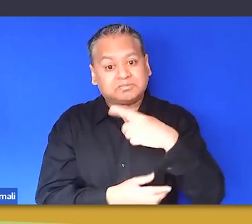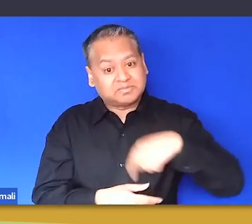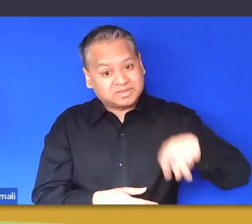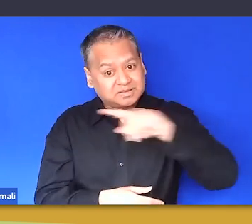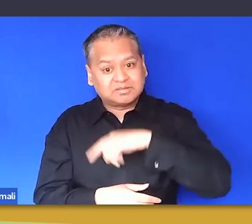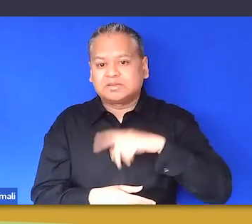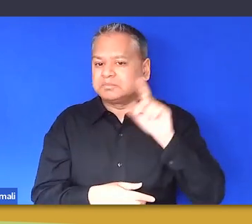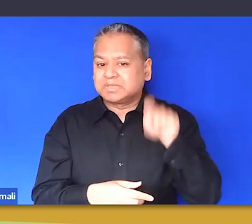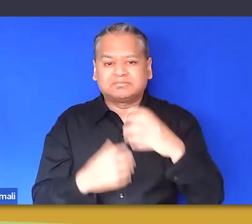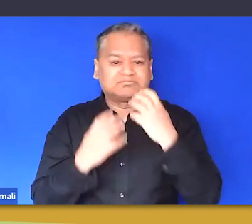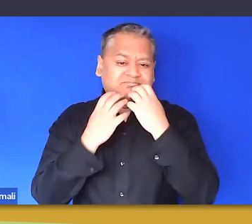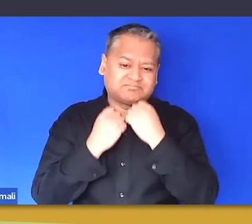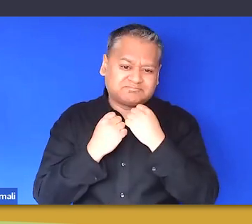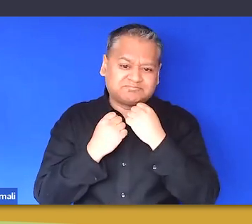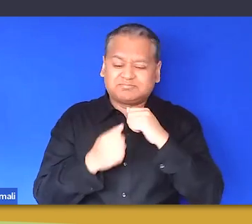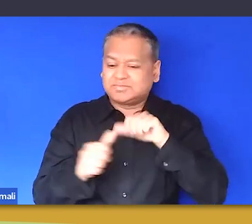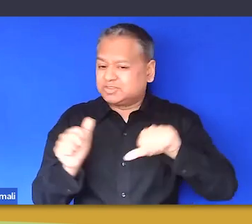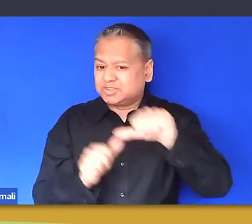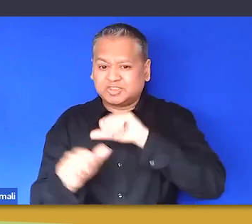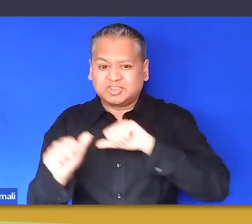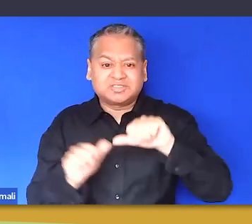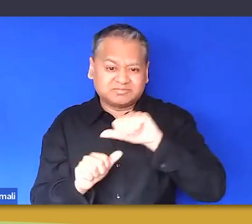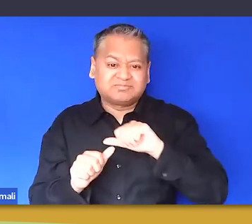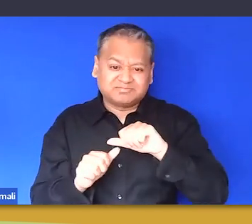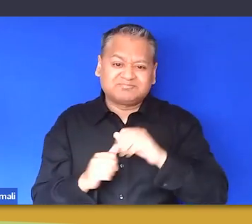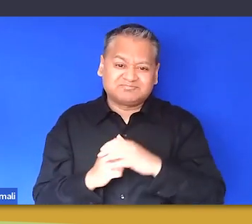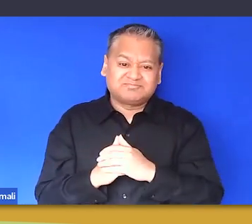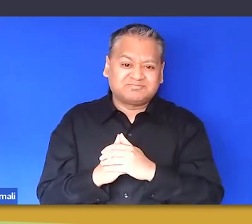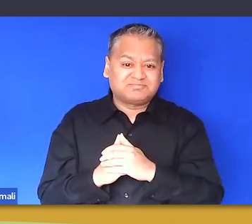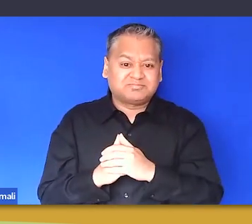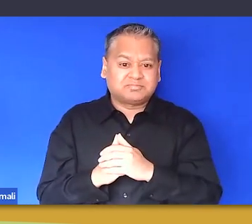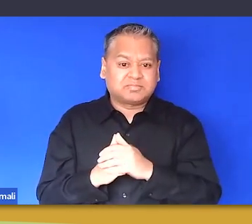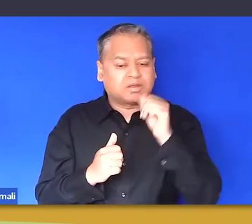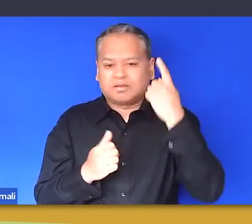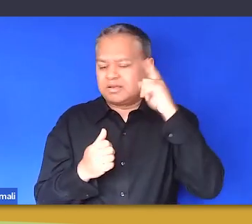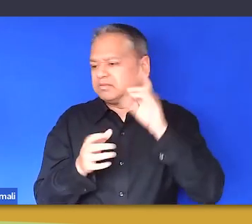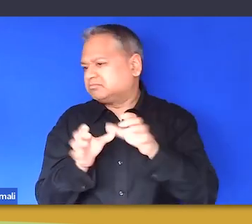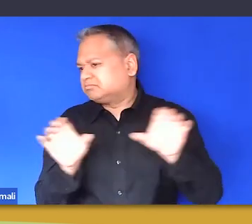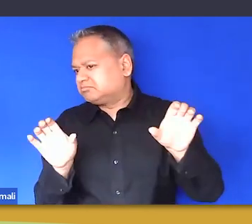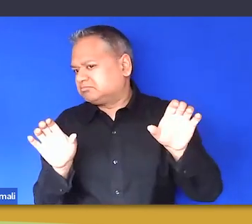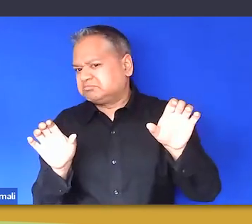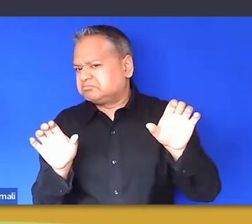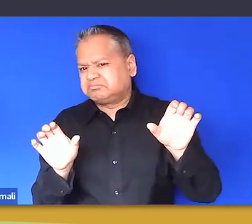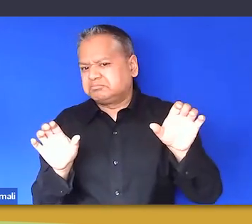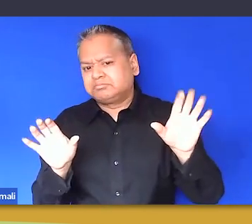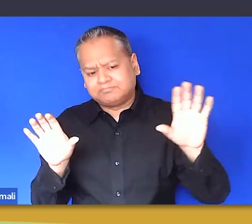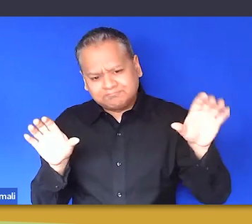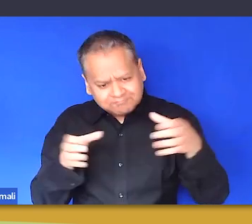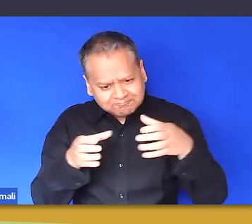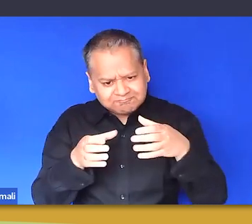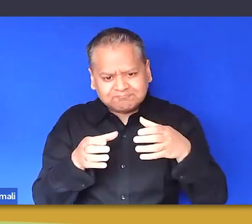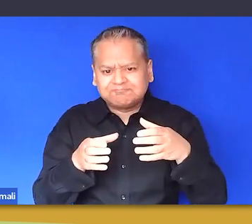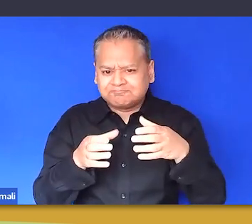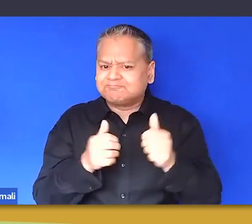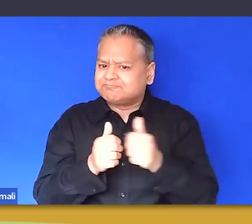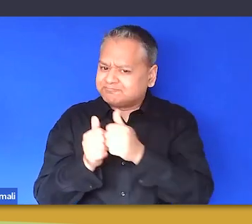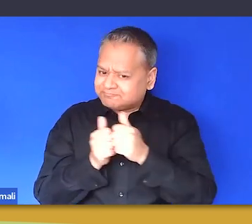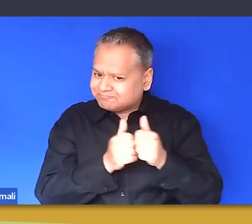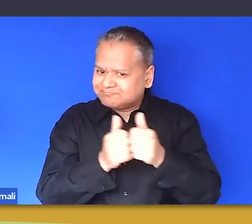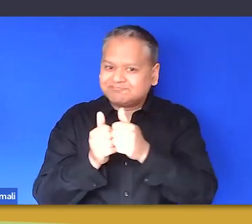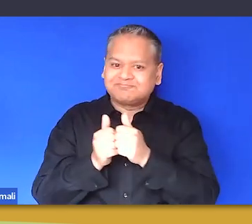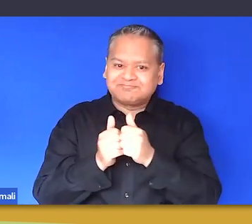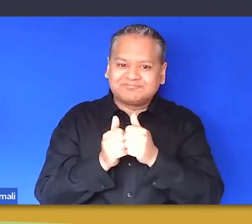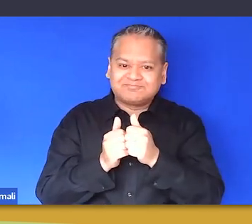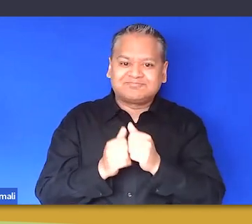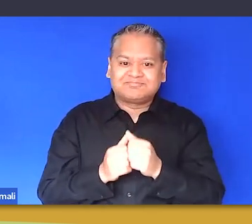tough. As we've learned over the past 2 years, the times don't get tougher than what we've been through. And because we've been able